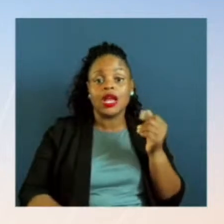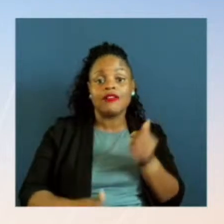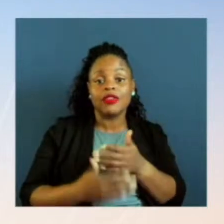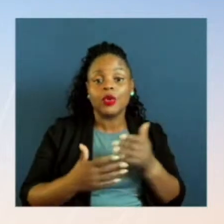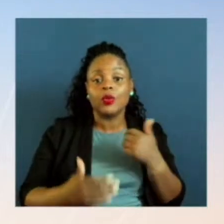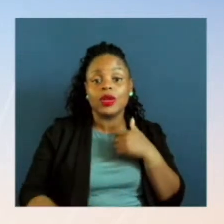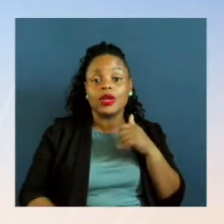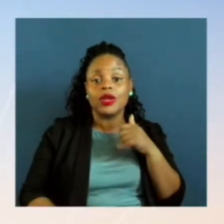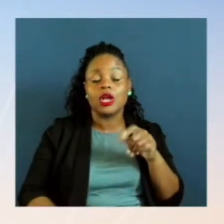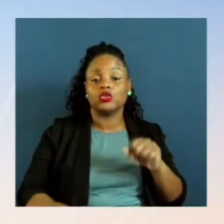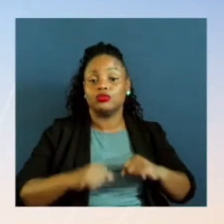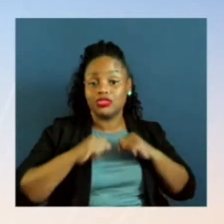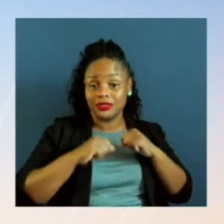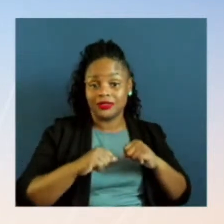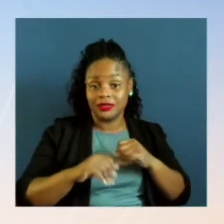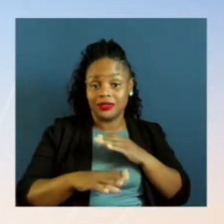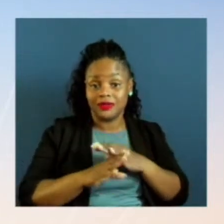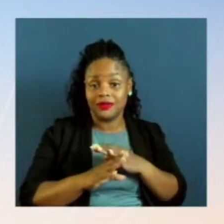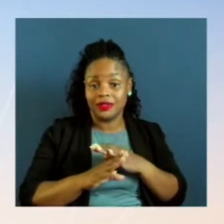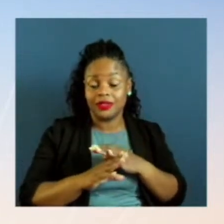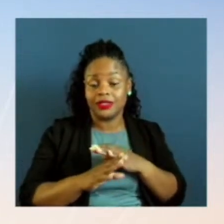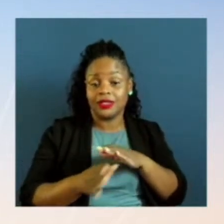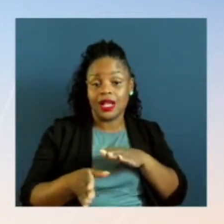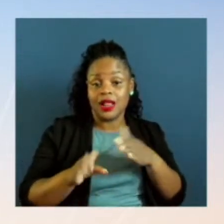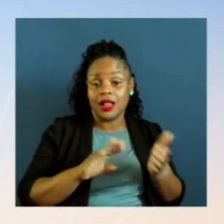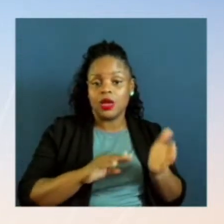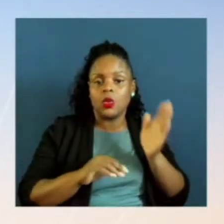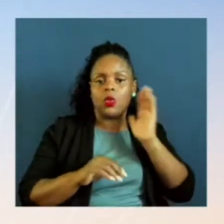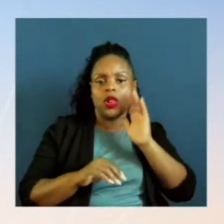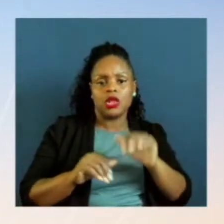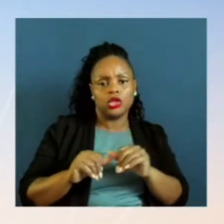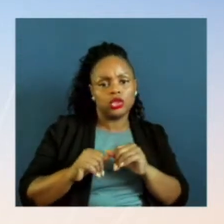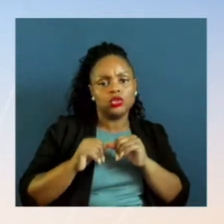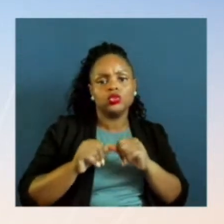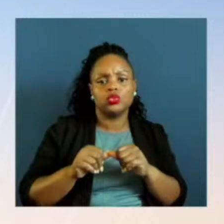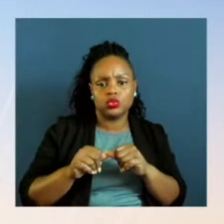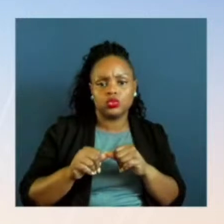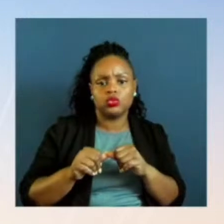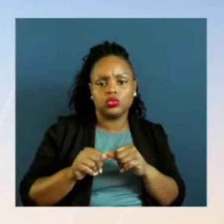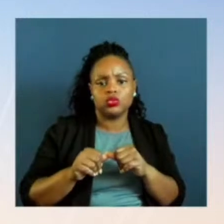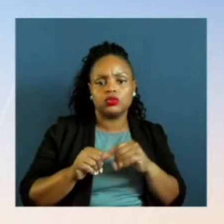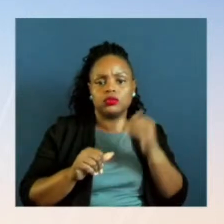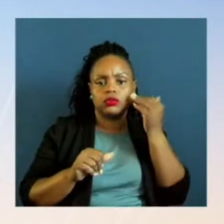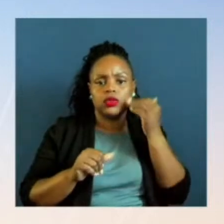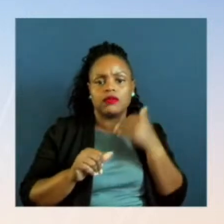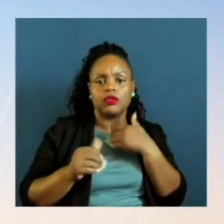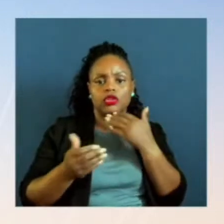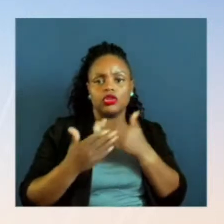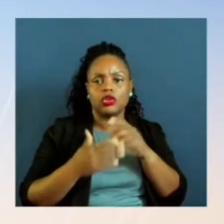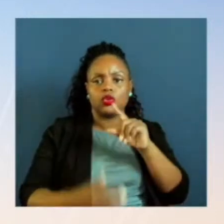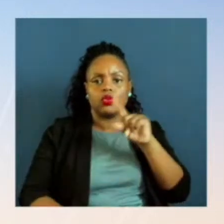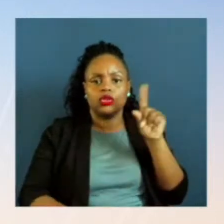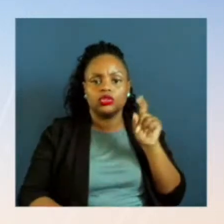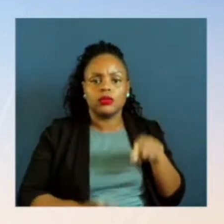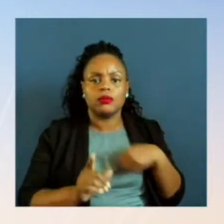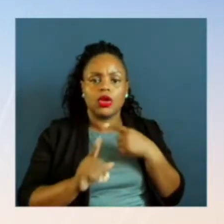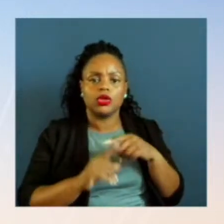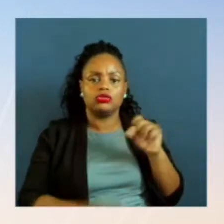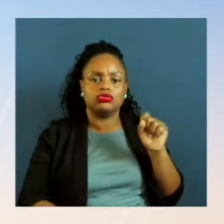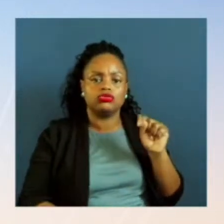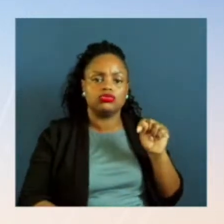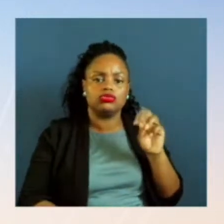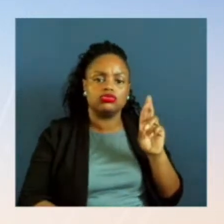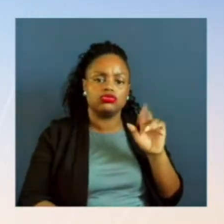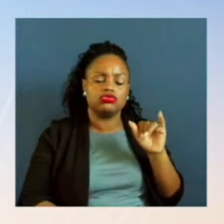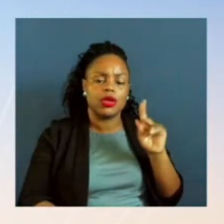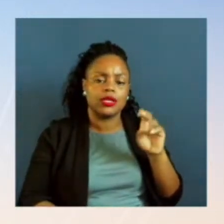continue. I know there have been very good questions about the strike that happened over the weekend, and there is an investigation into